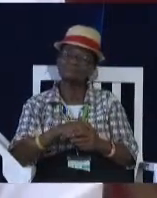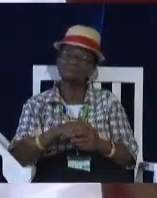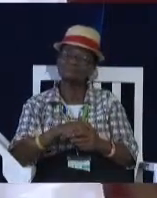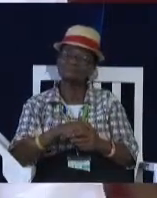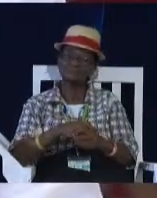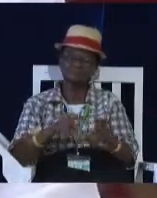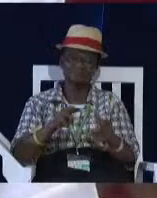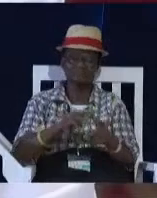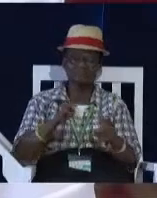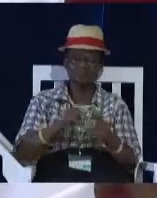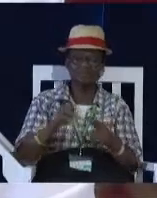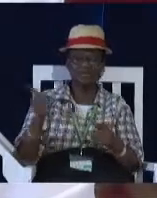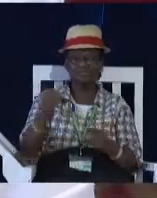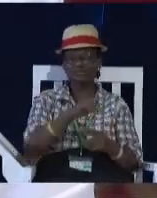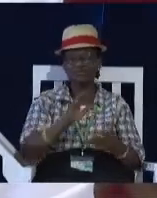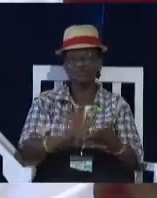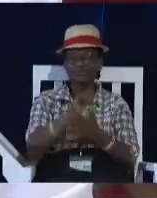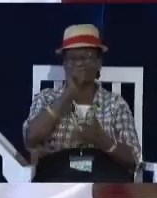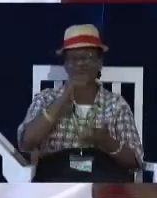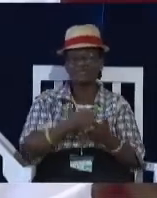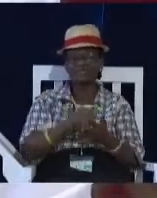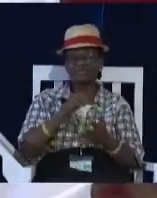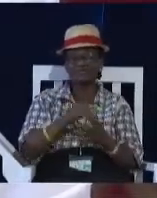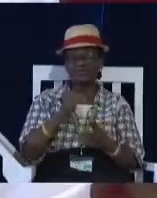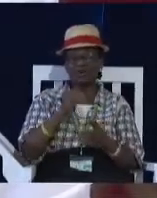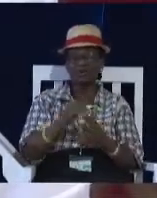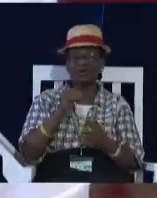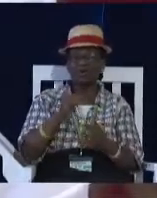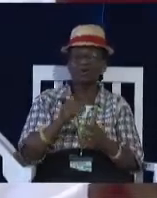Whether you believe it or not,